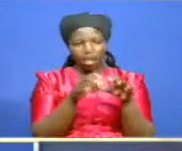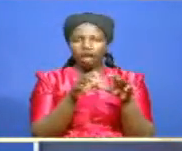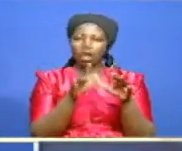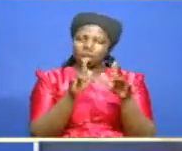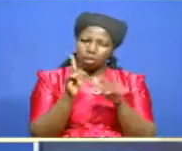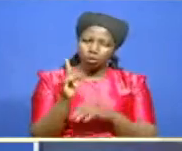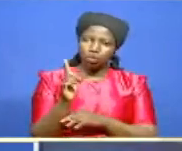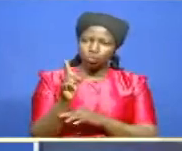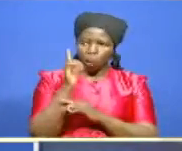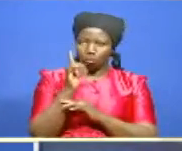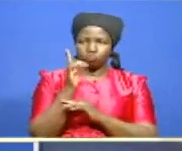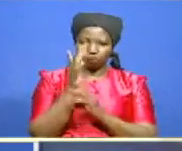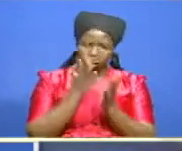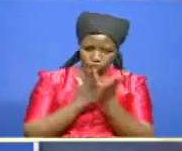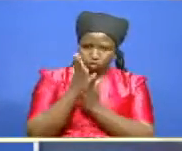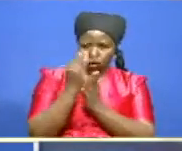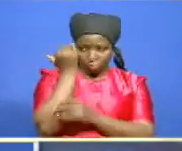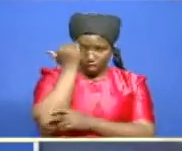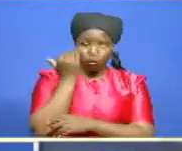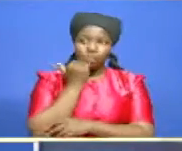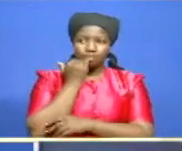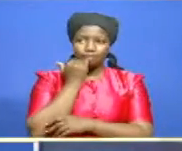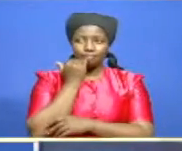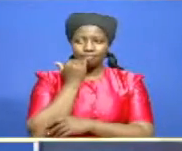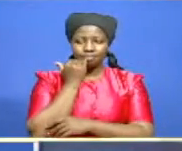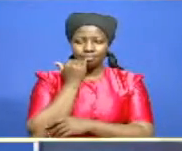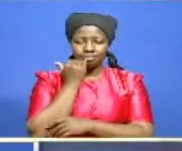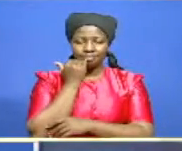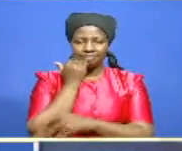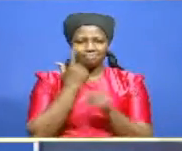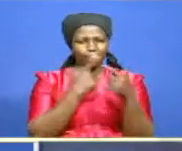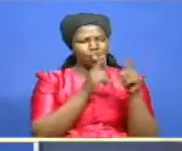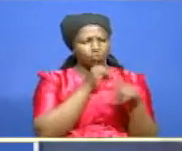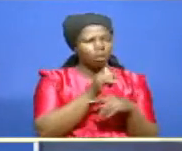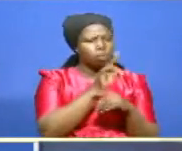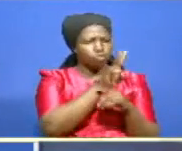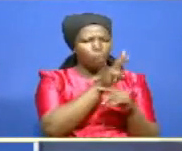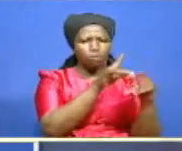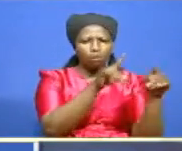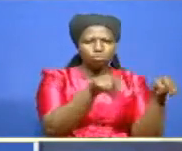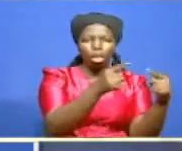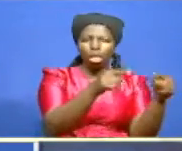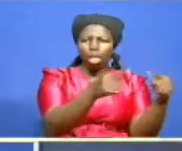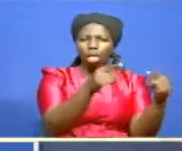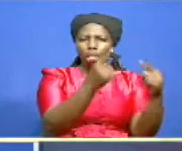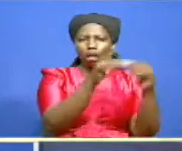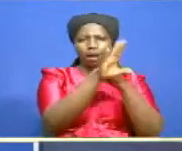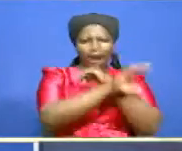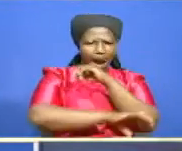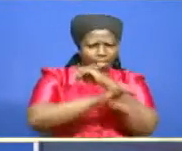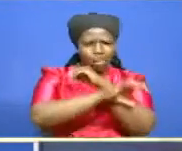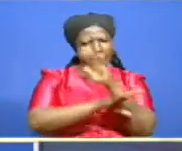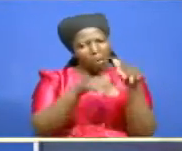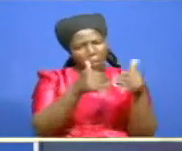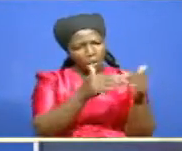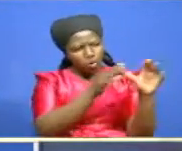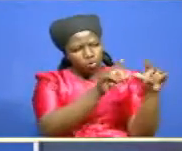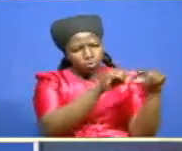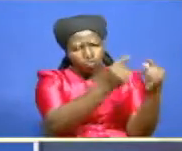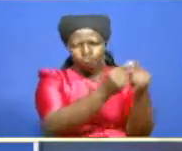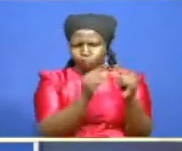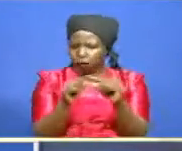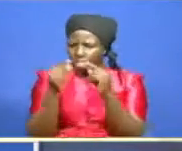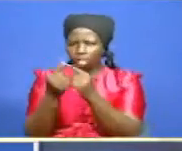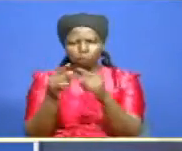by the courts, as opposed to two disputing countries or entities having to